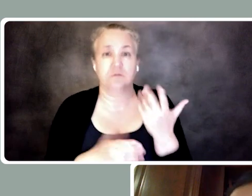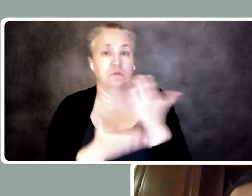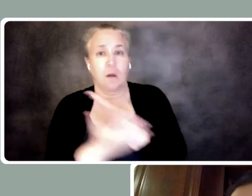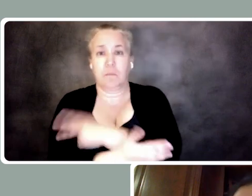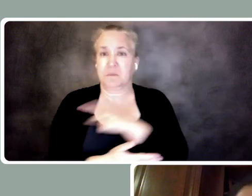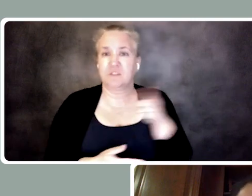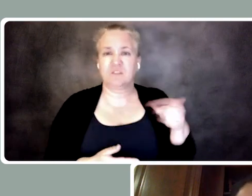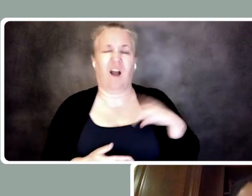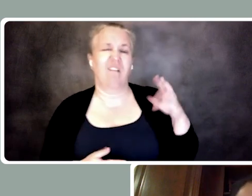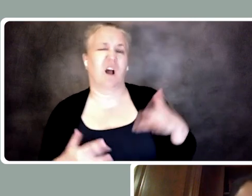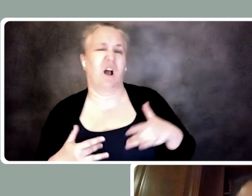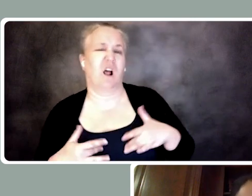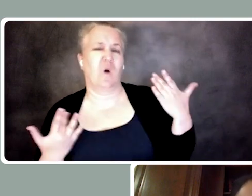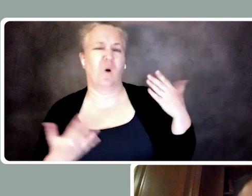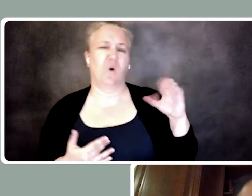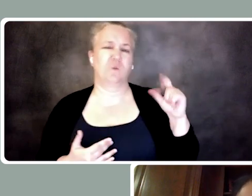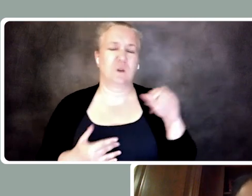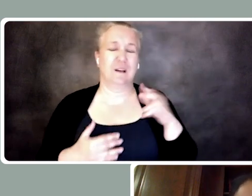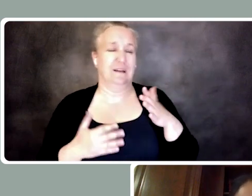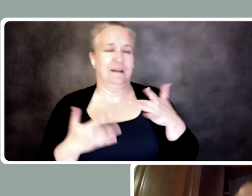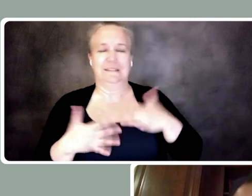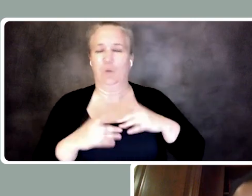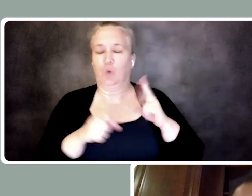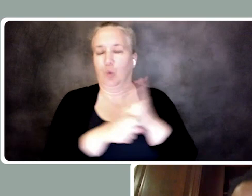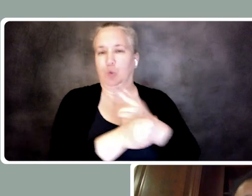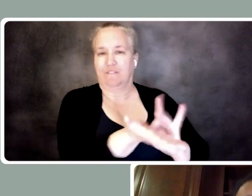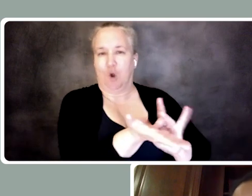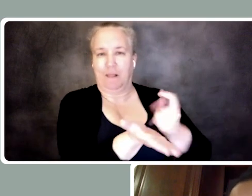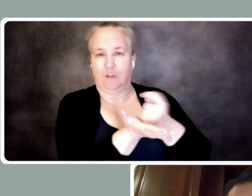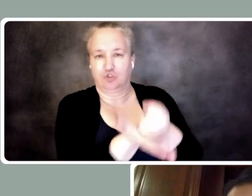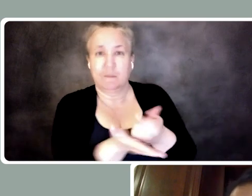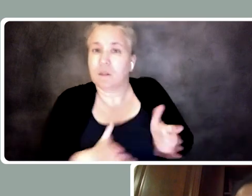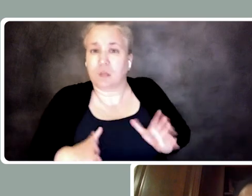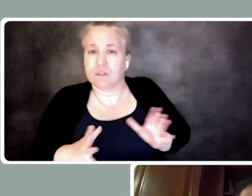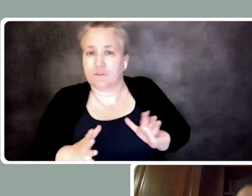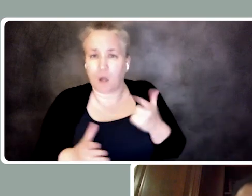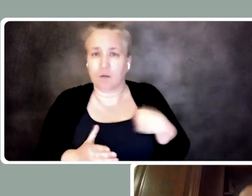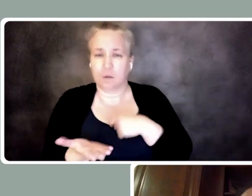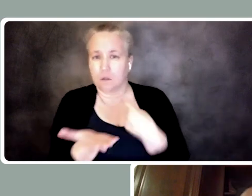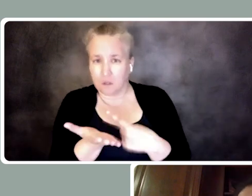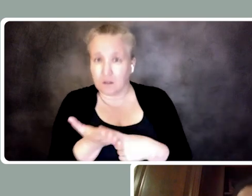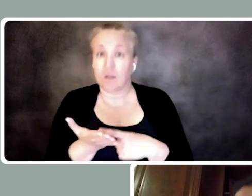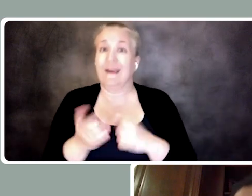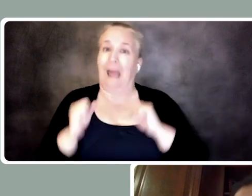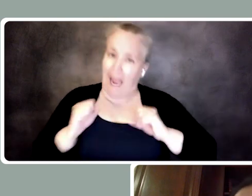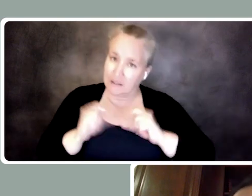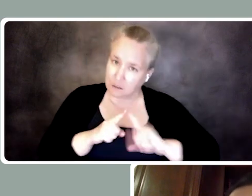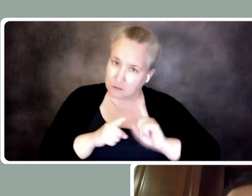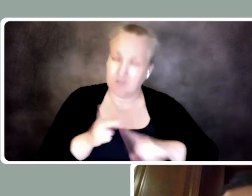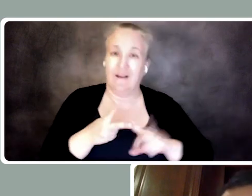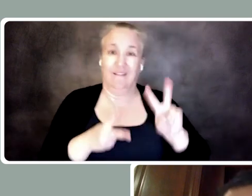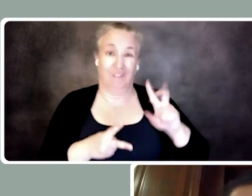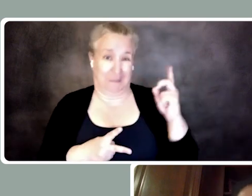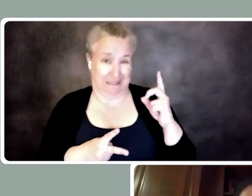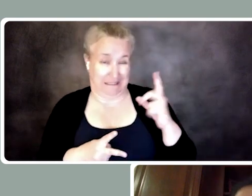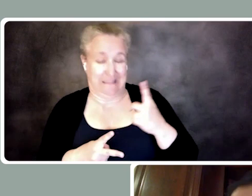mild osteopenia and they really did not want to go any pharmacological treatment, and that's fine. We talked about weight-bearing exercises, maintaining vitamin D, trying to get